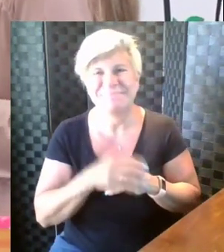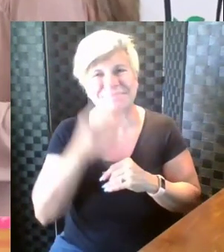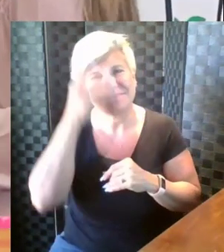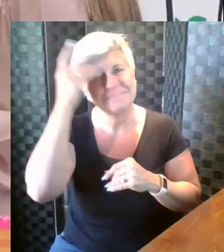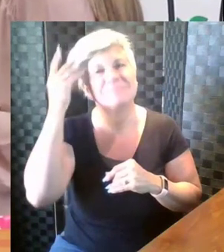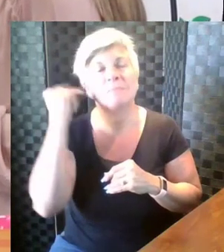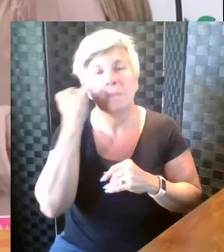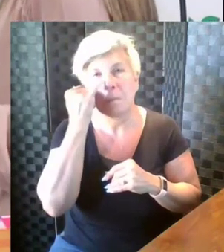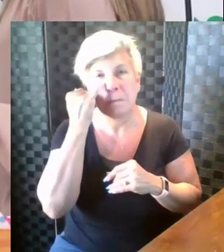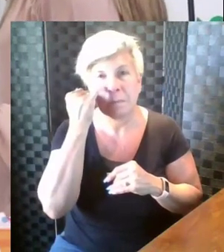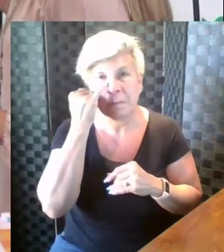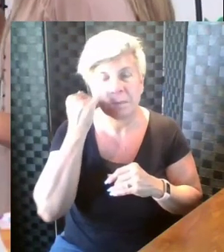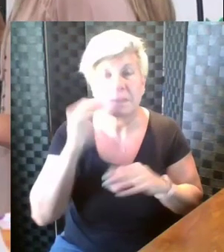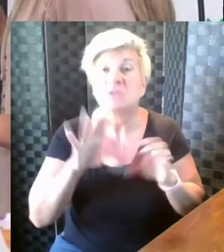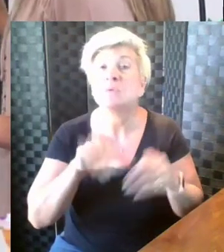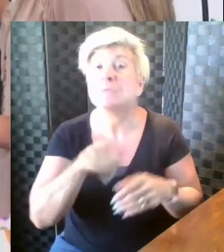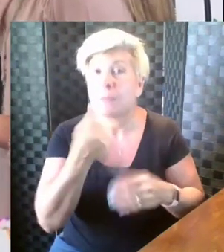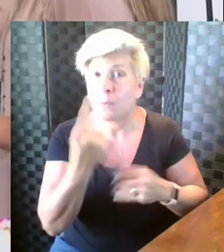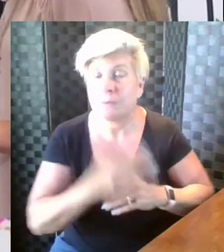All right, let's try another one.